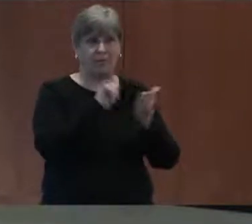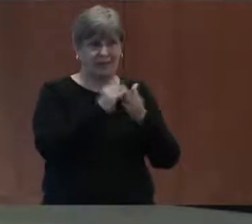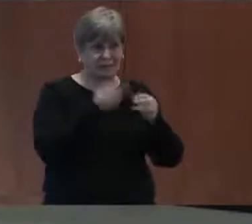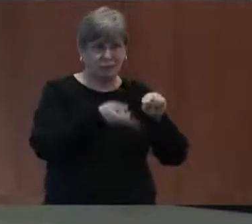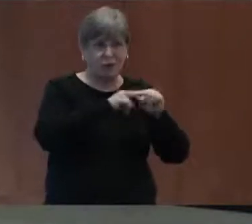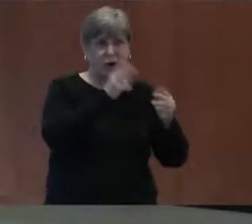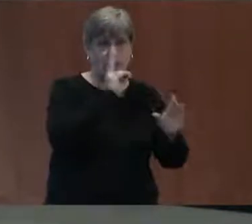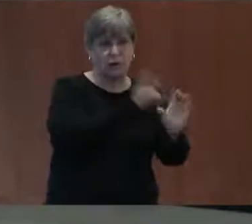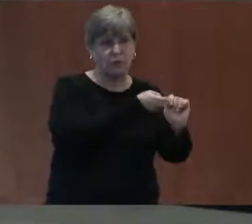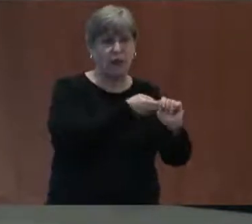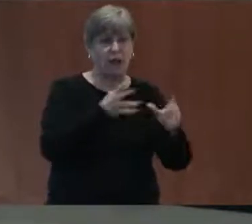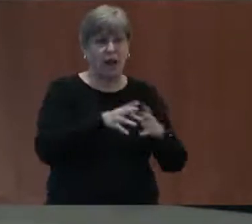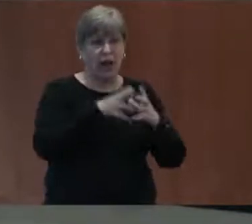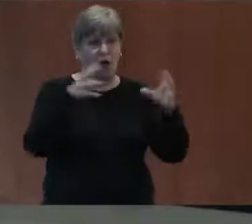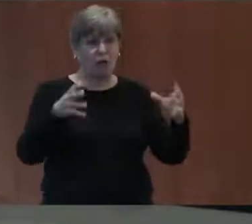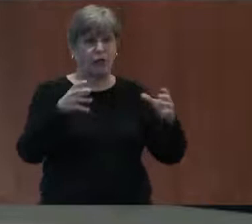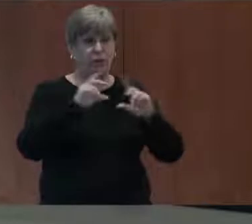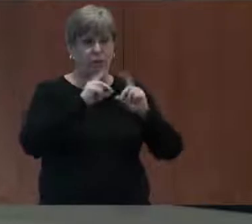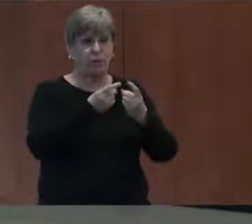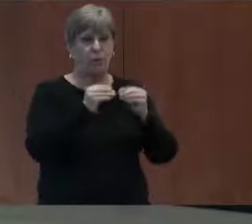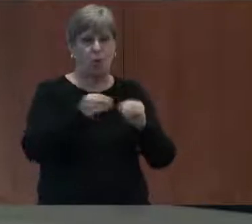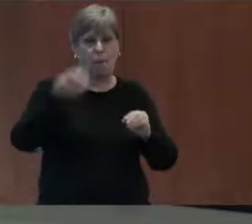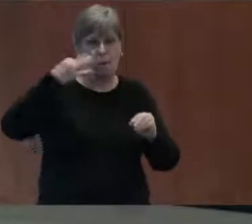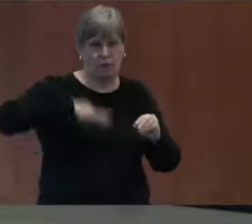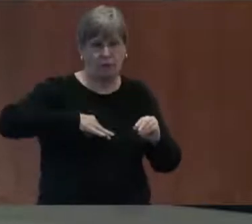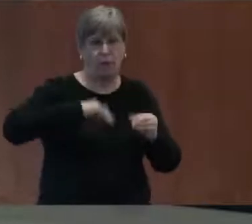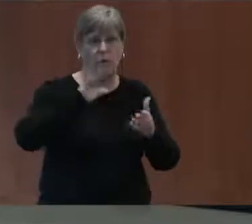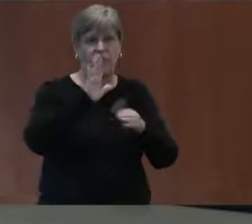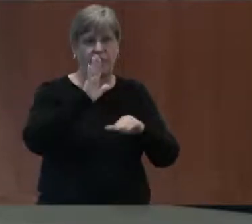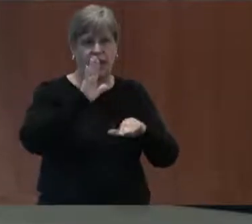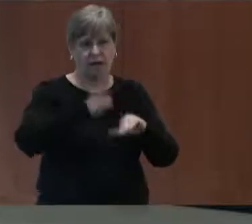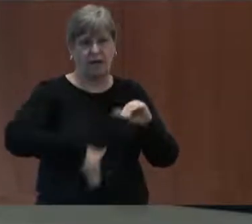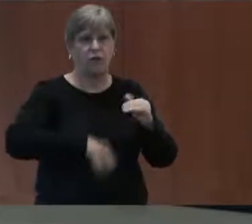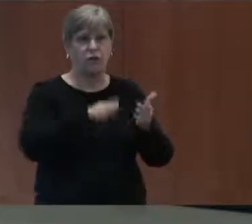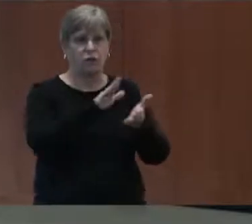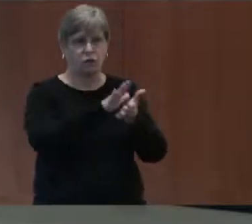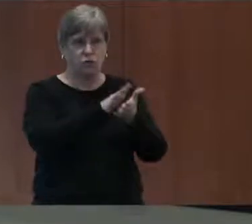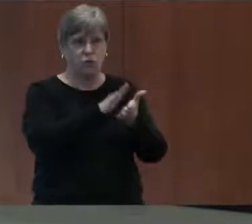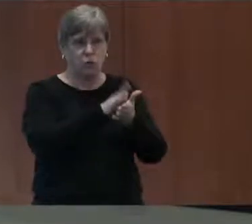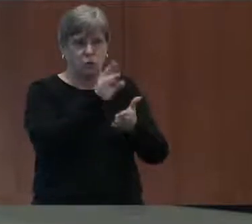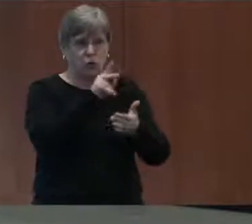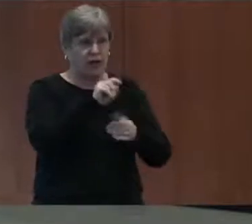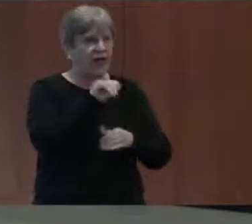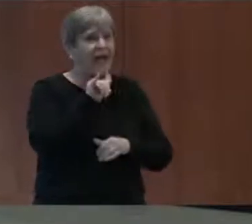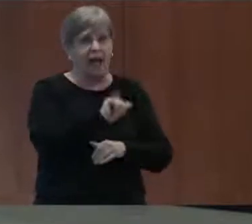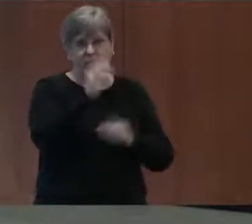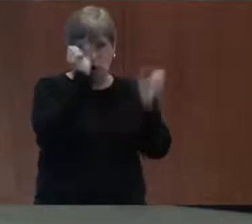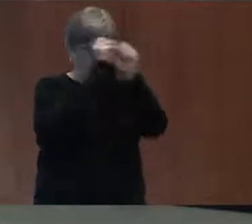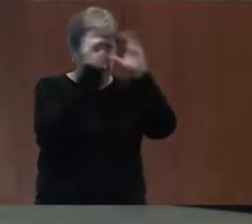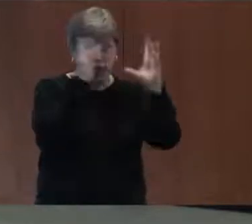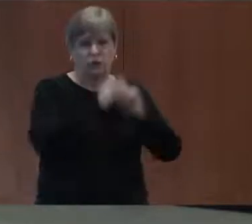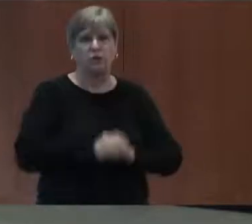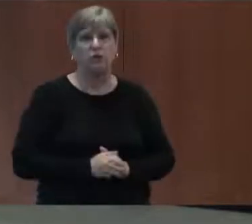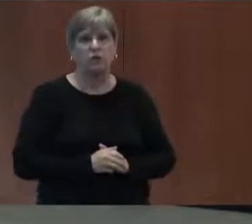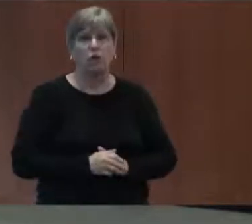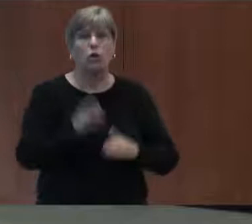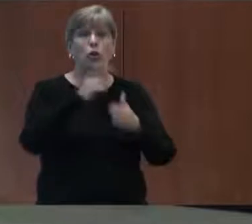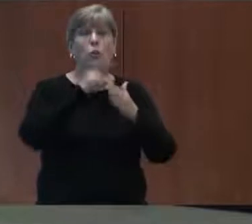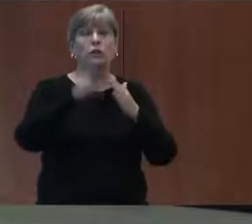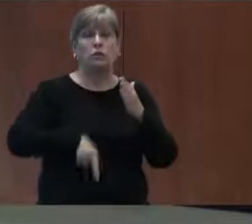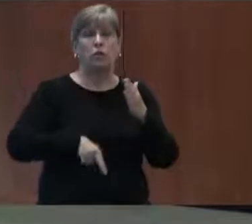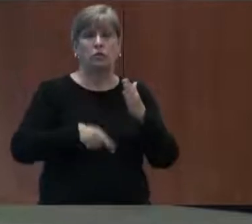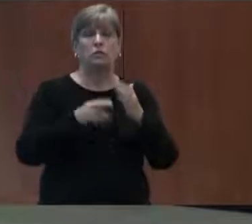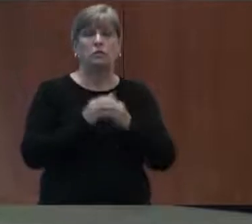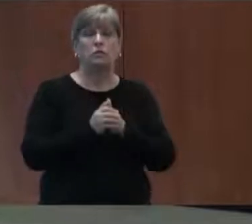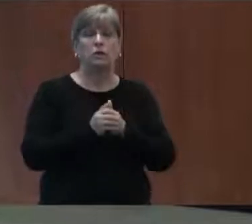which has allowed the department to be much more profitable during the school year than we had ever imagined. The results of